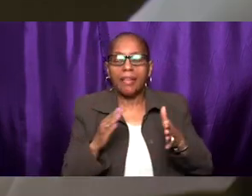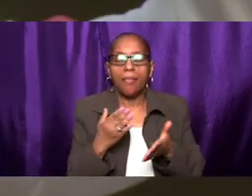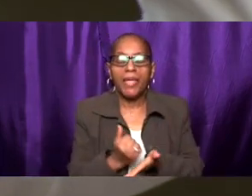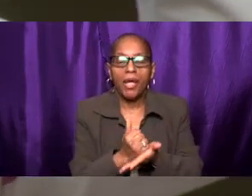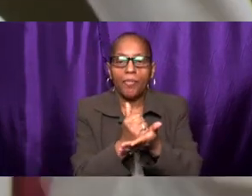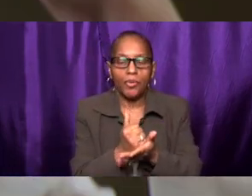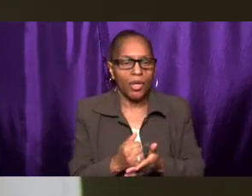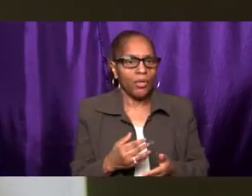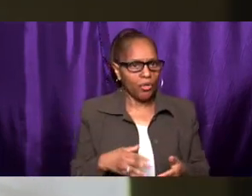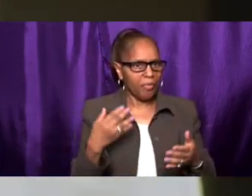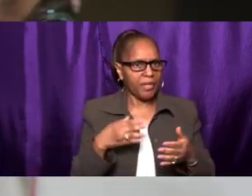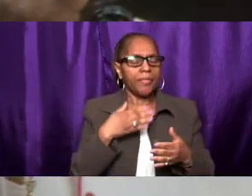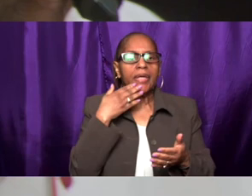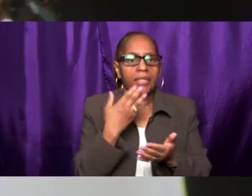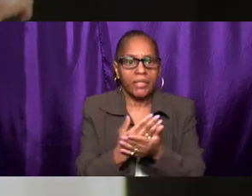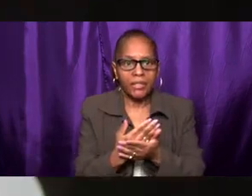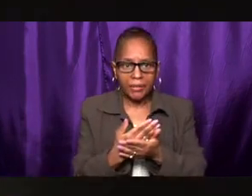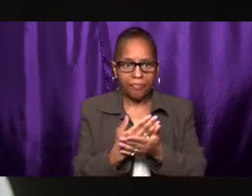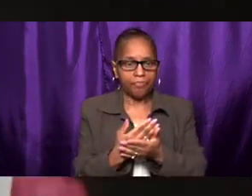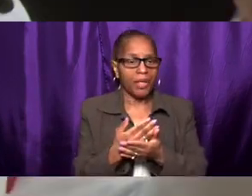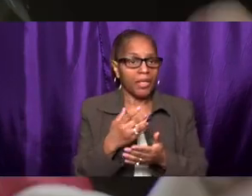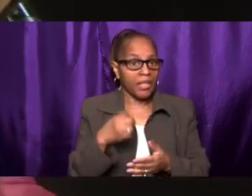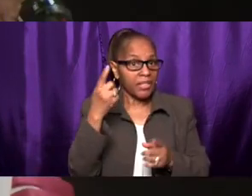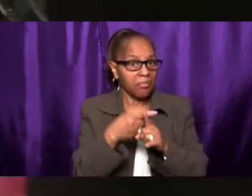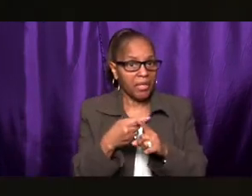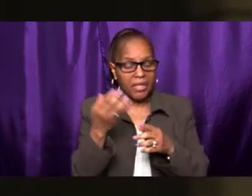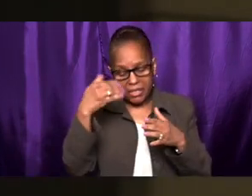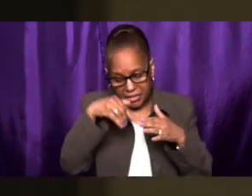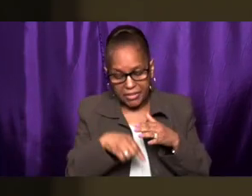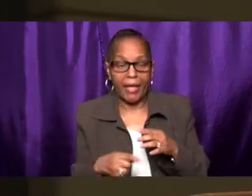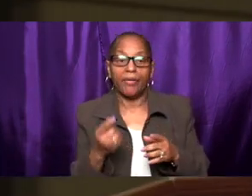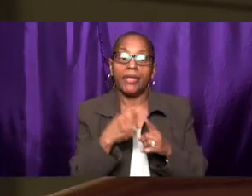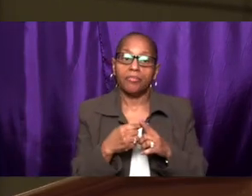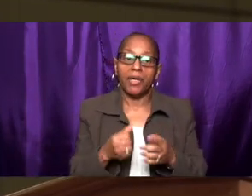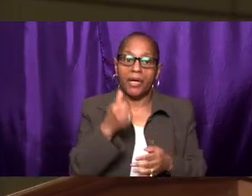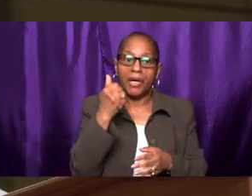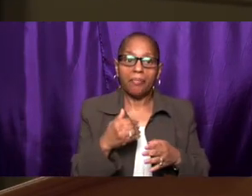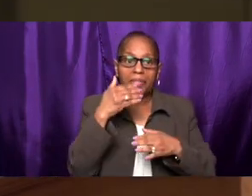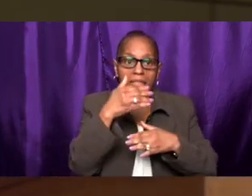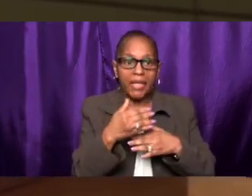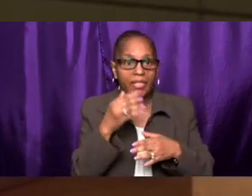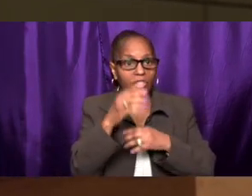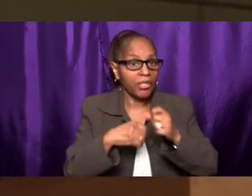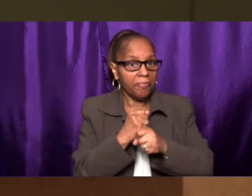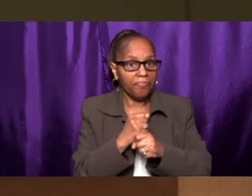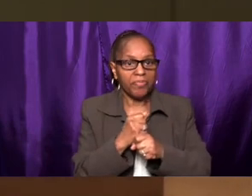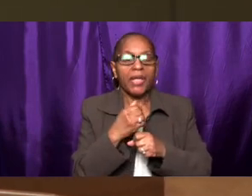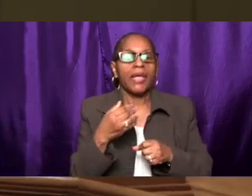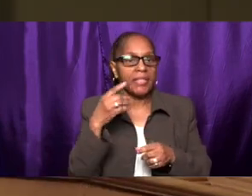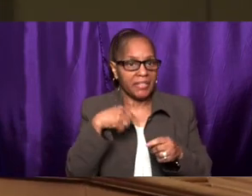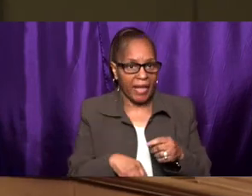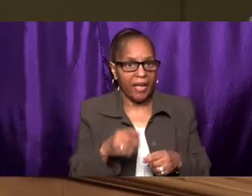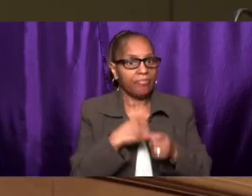up this month and down next month. You'll be up the next year and down the next year. But if you trust